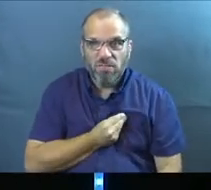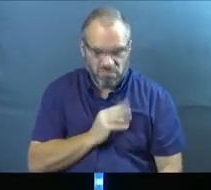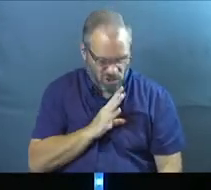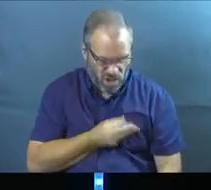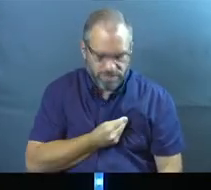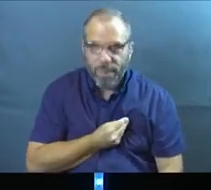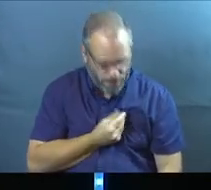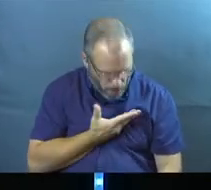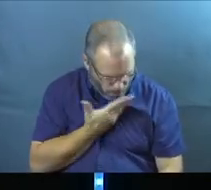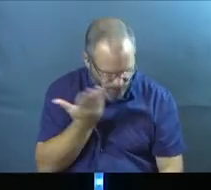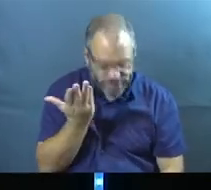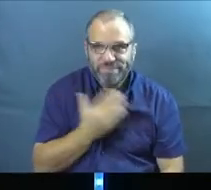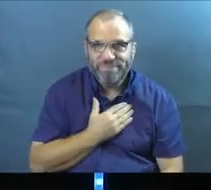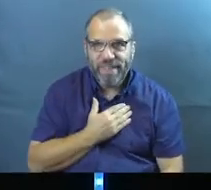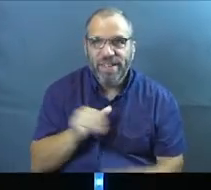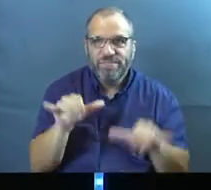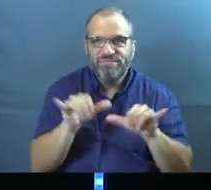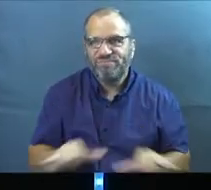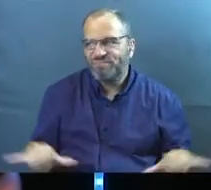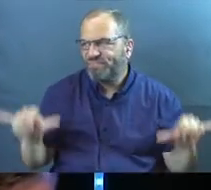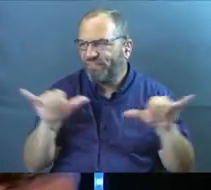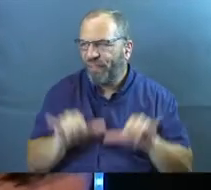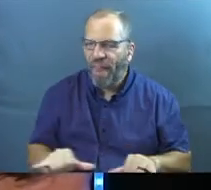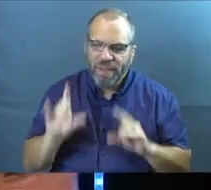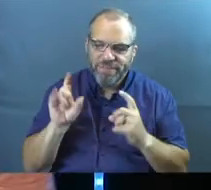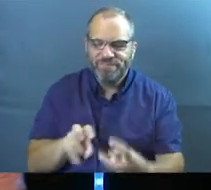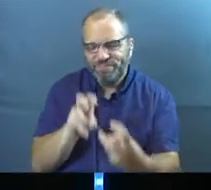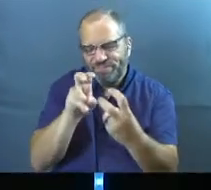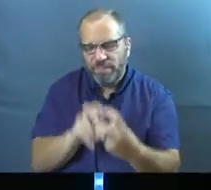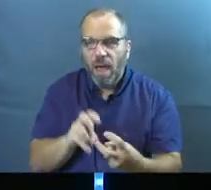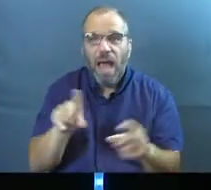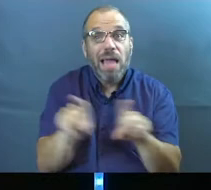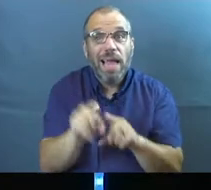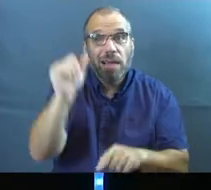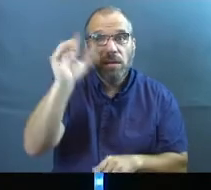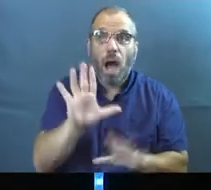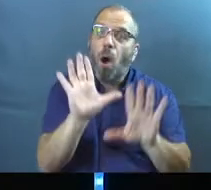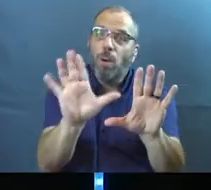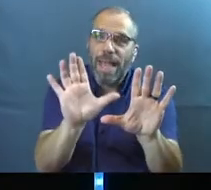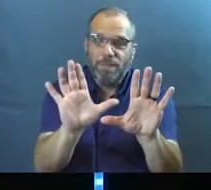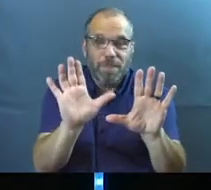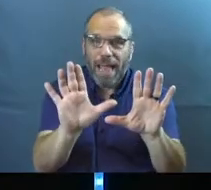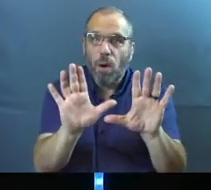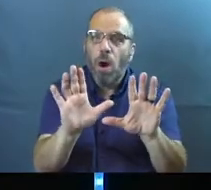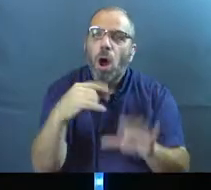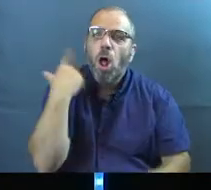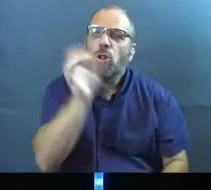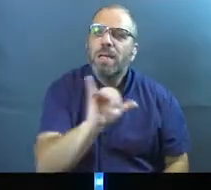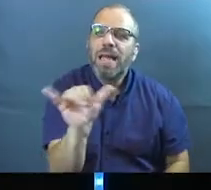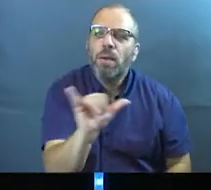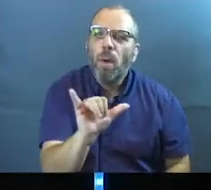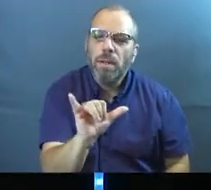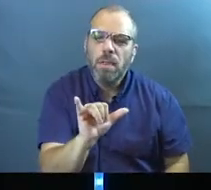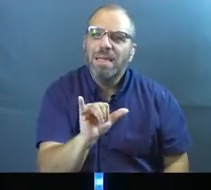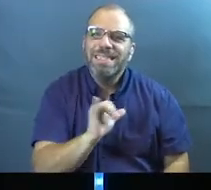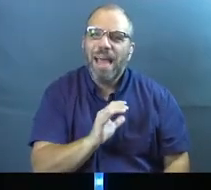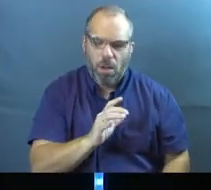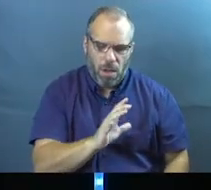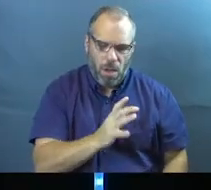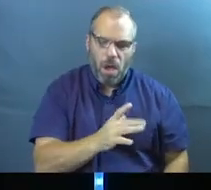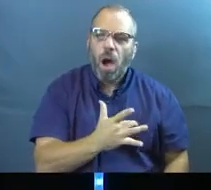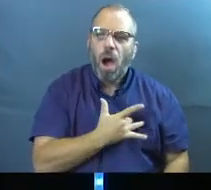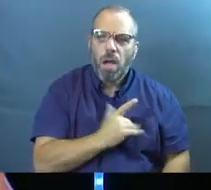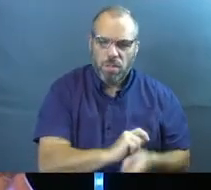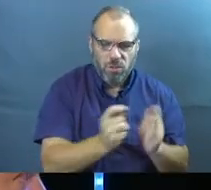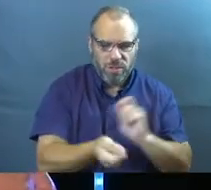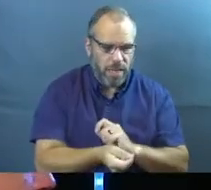there. Because we're just going through the motions. And we're just going through it with God. So here's how it ought to look for you. Here's the heart shift. We need